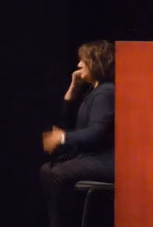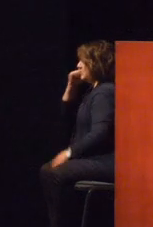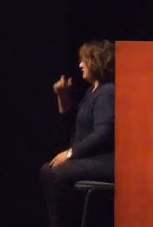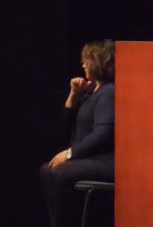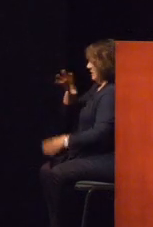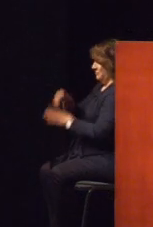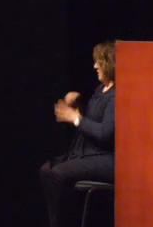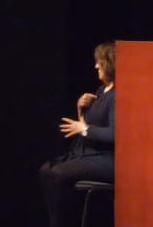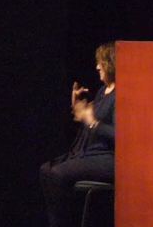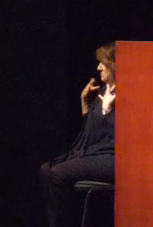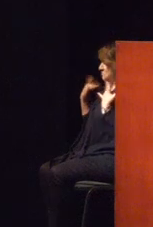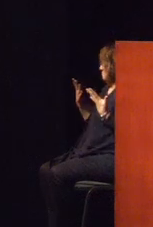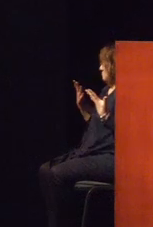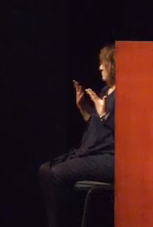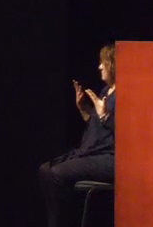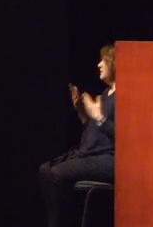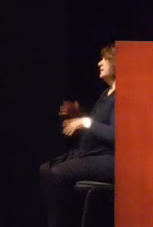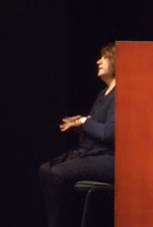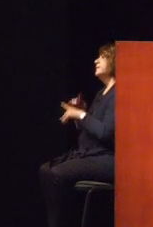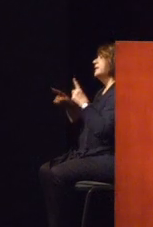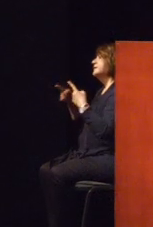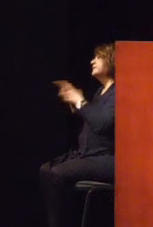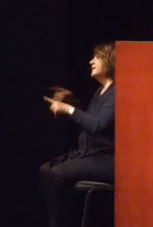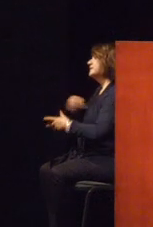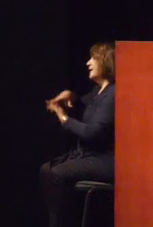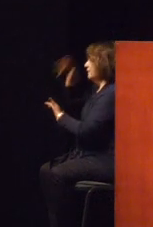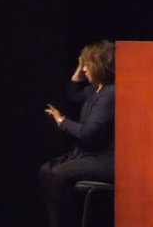to do with me, like I said. But as I've learned